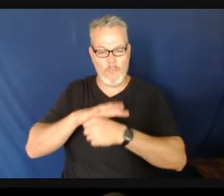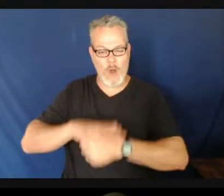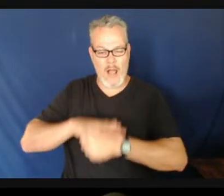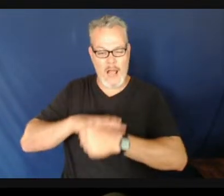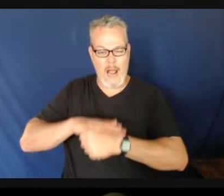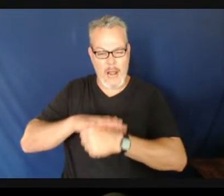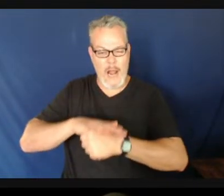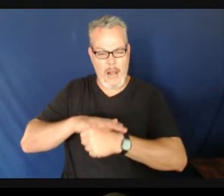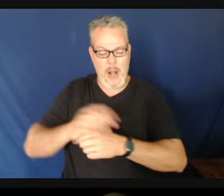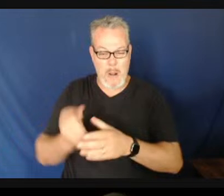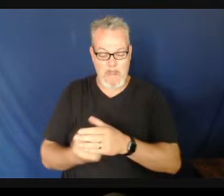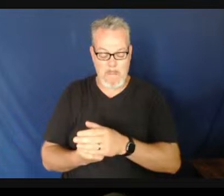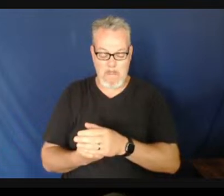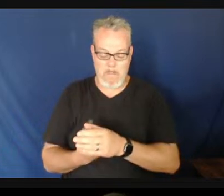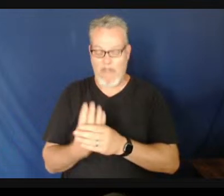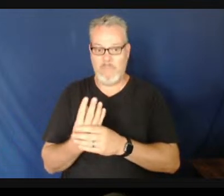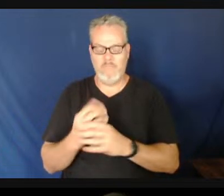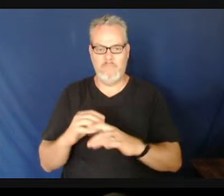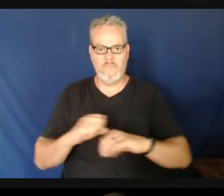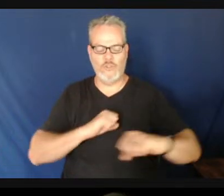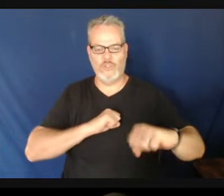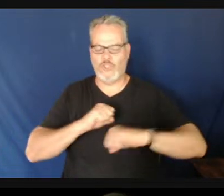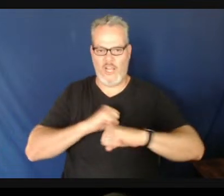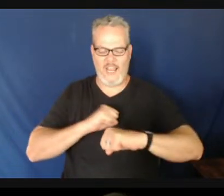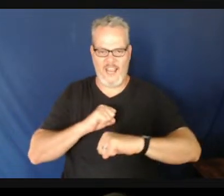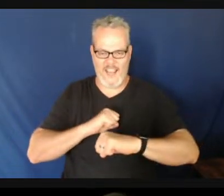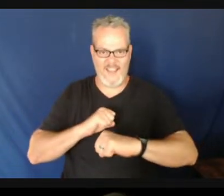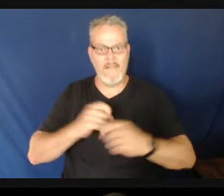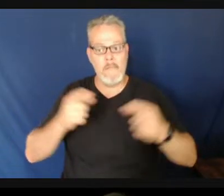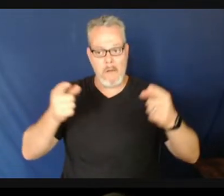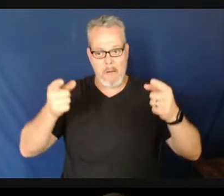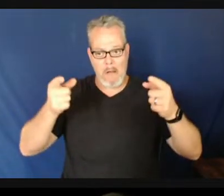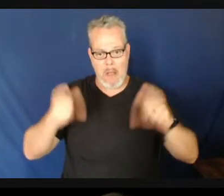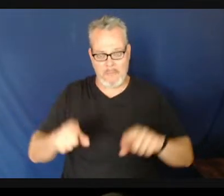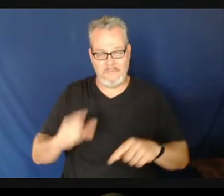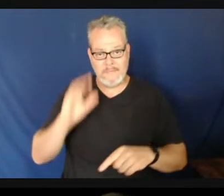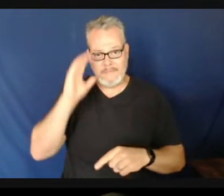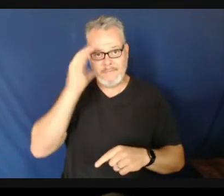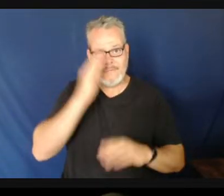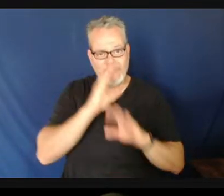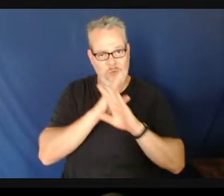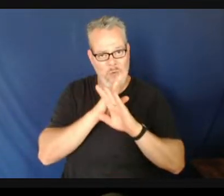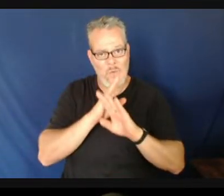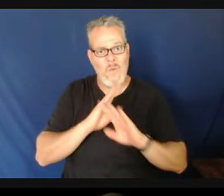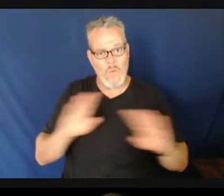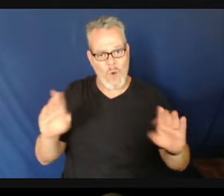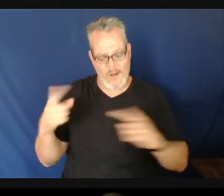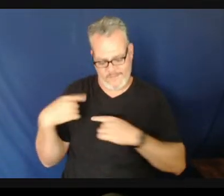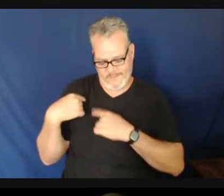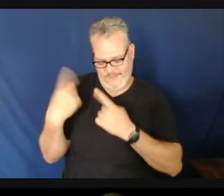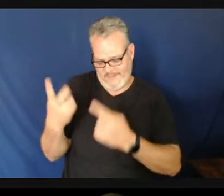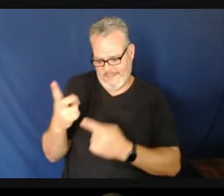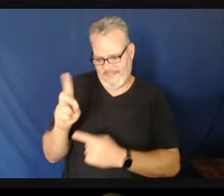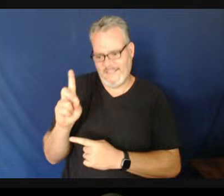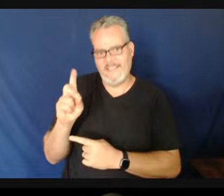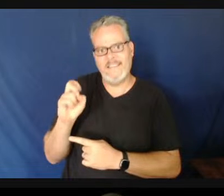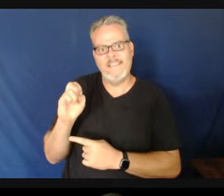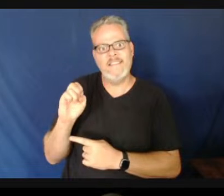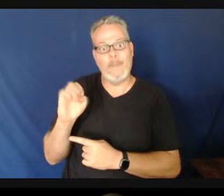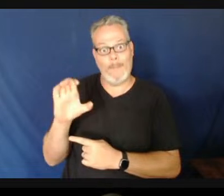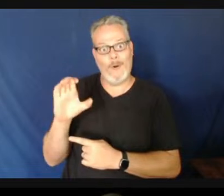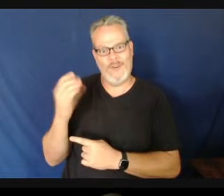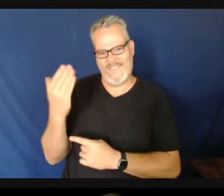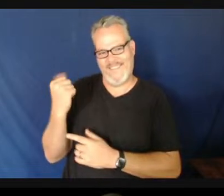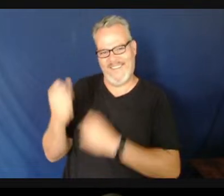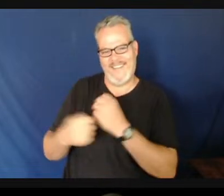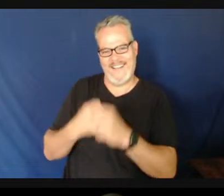episodic eruption. So it's been pretty quiet since December last year, but here for the last week,